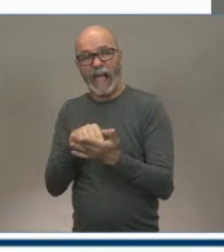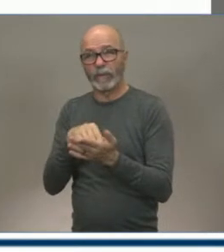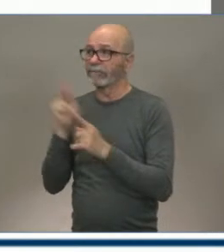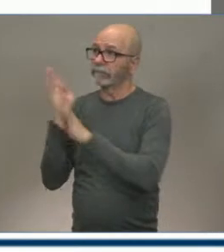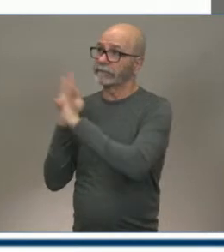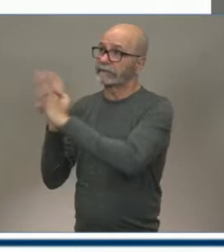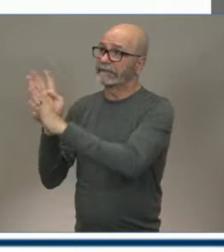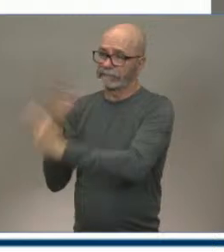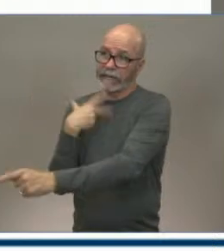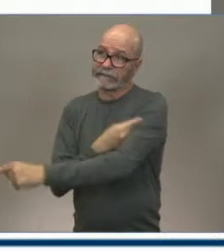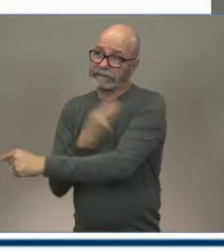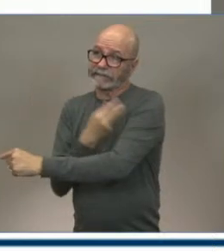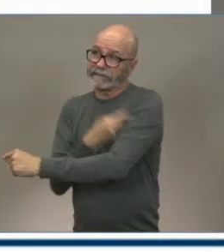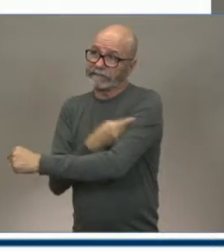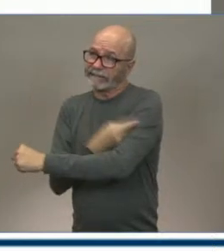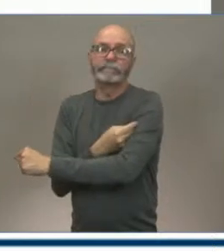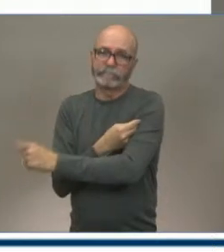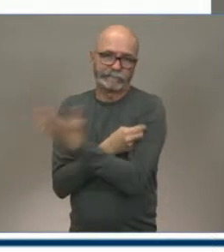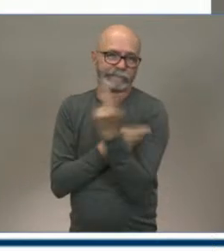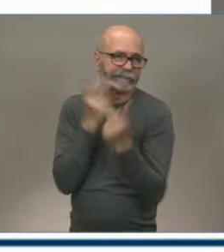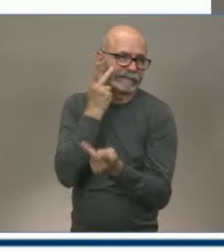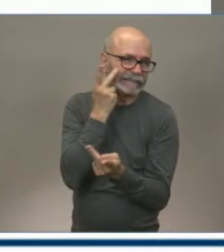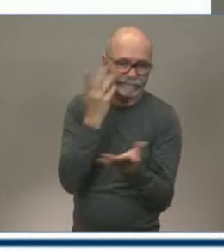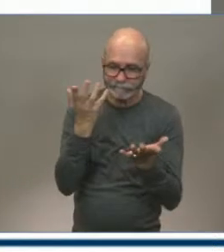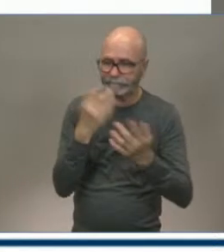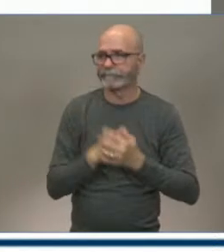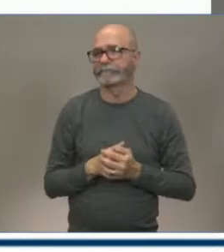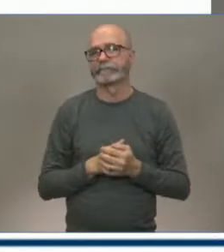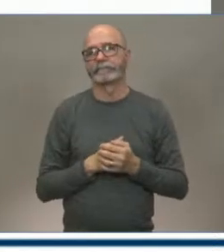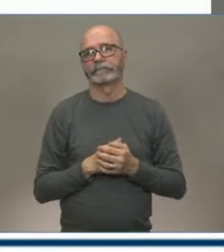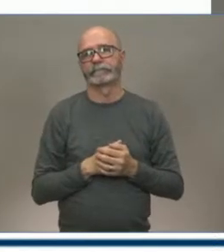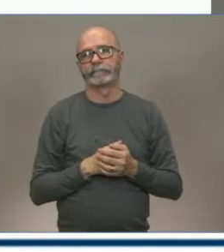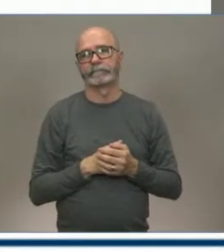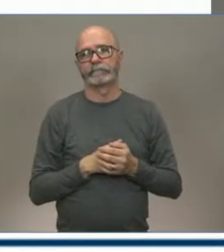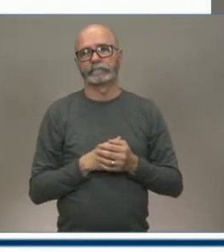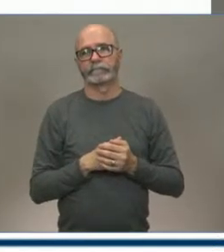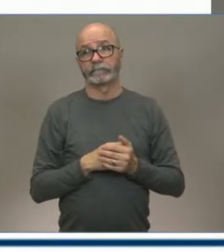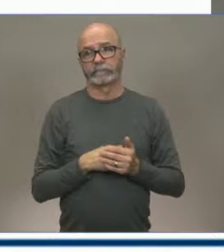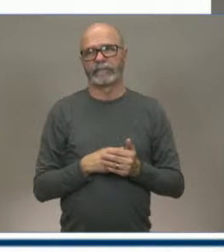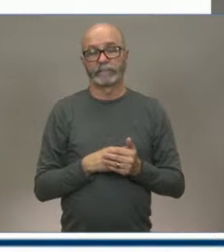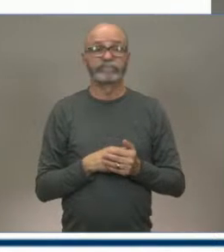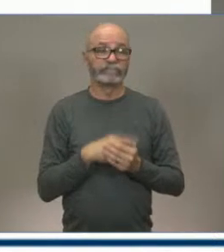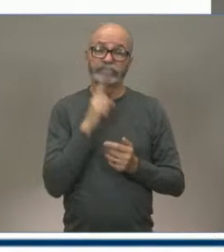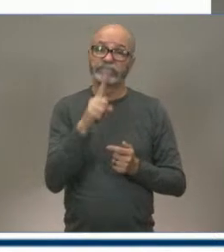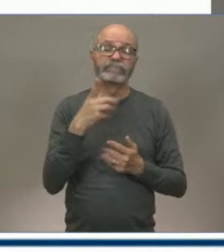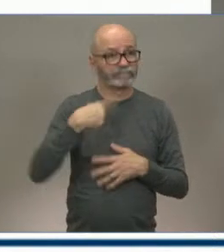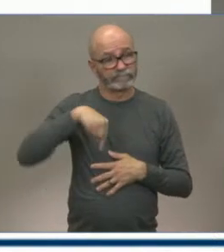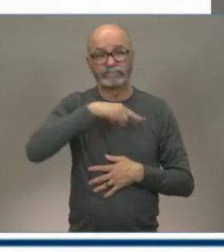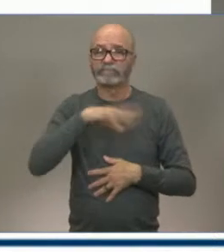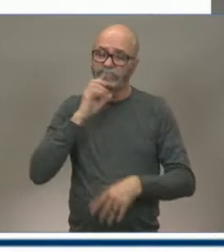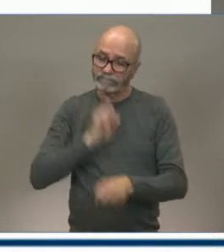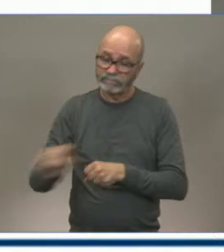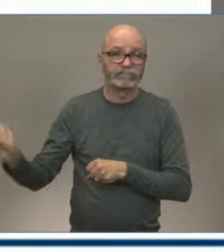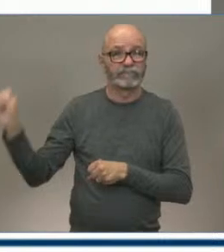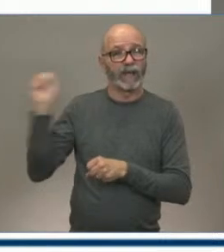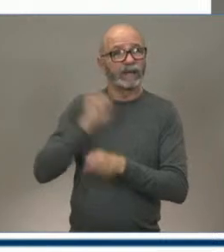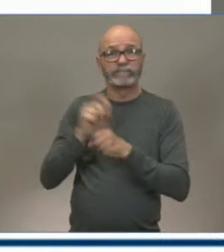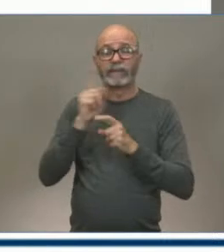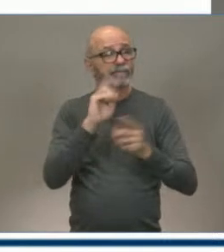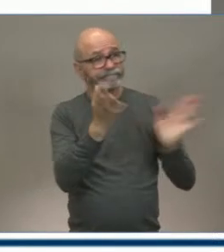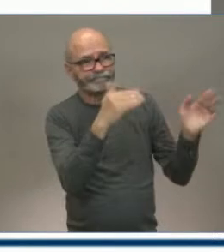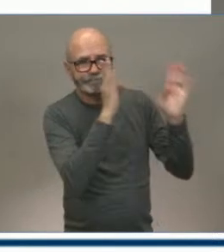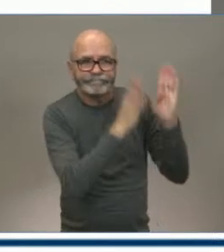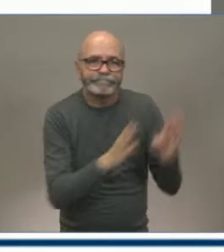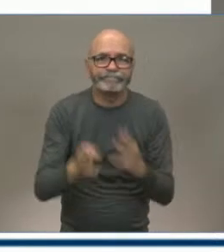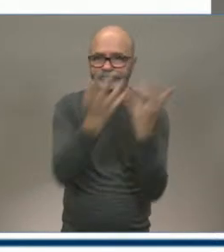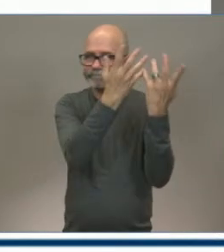program, and I want to reassure people that we are working hard to put our vaccine program in place and to have it rolled out